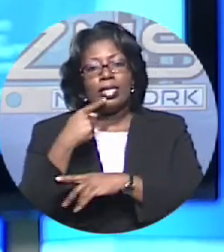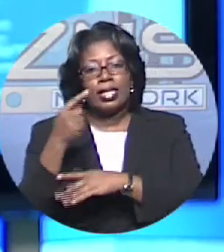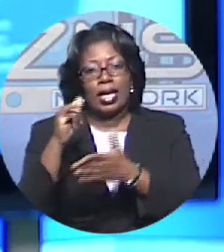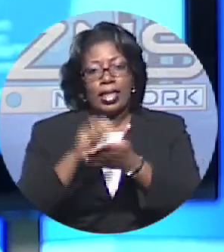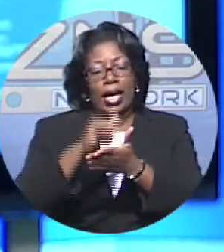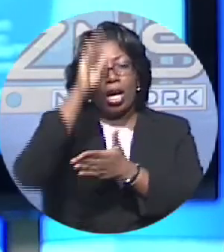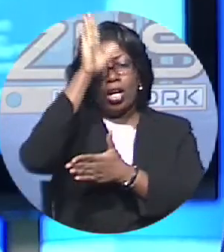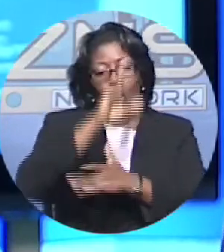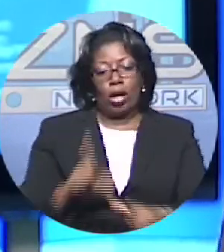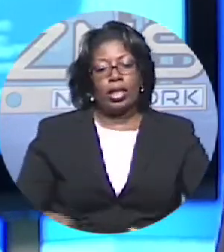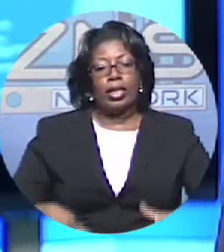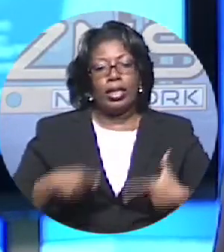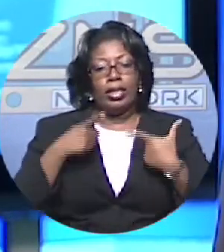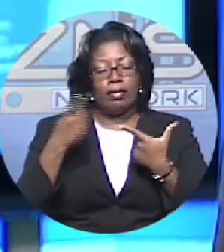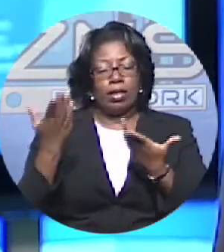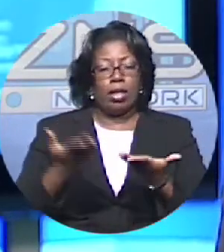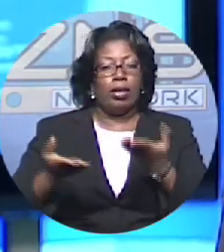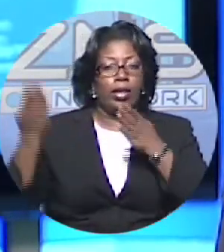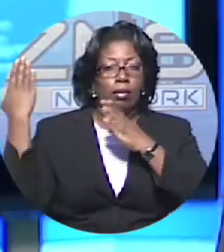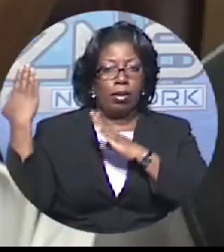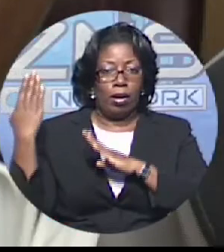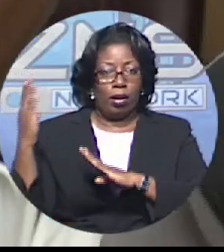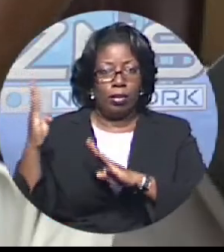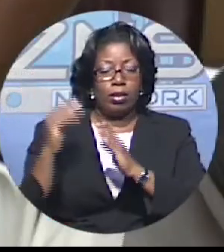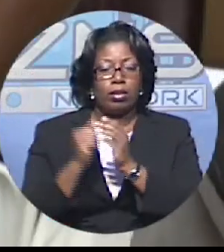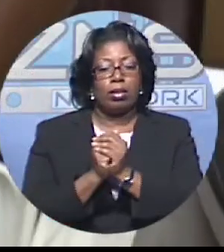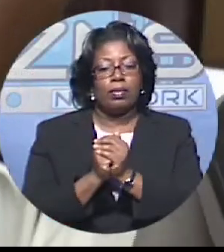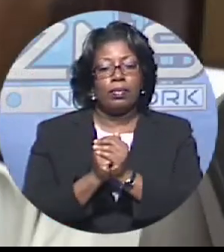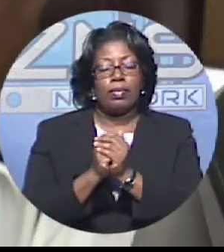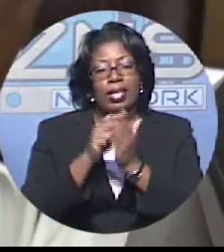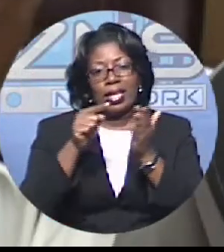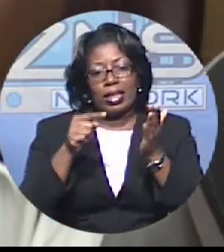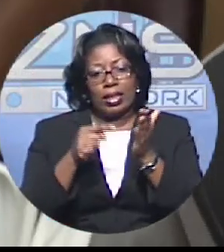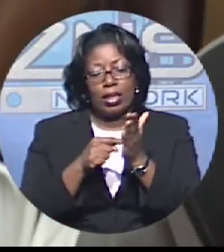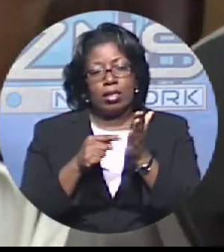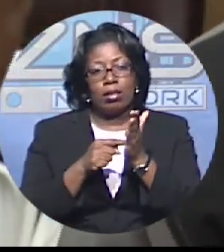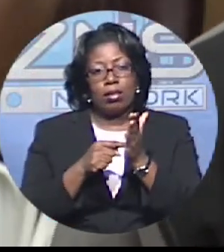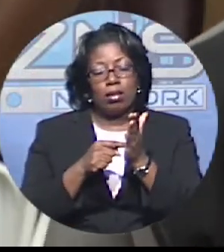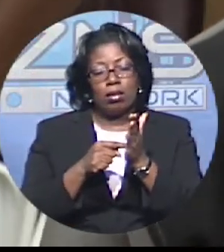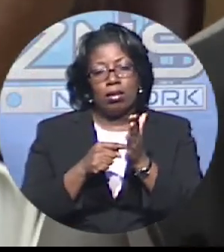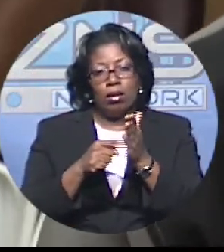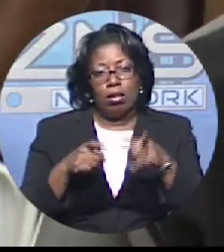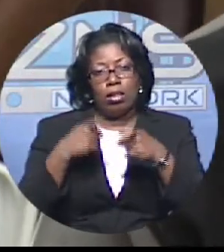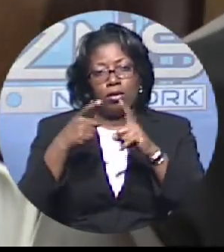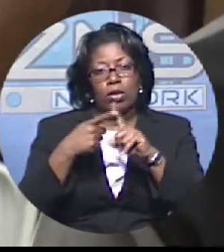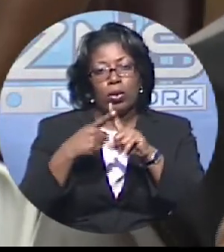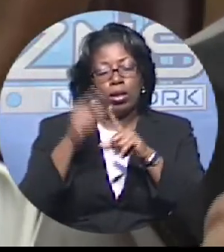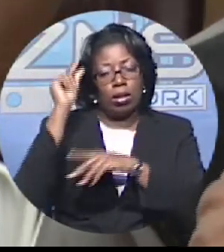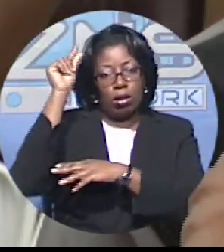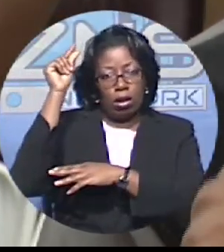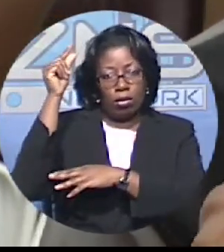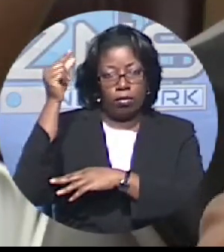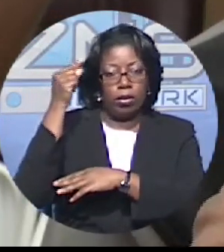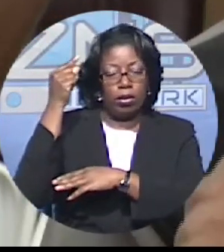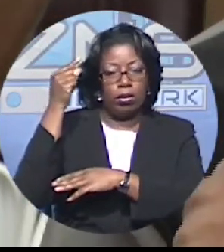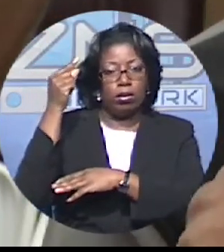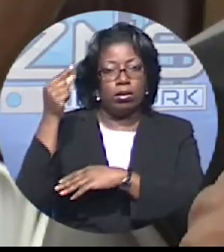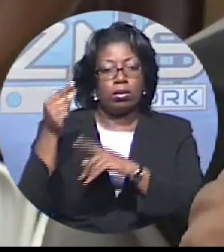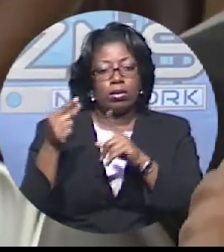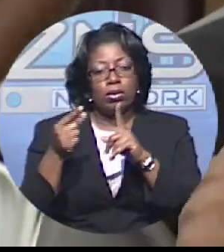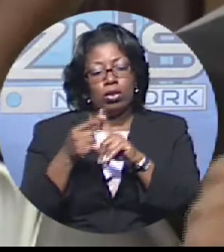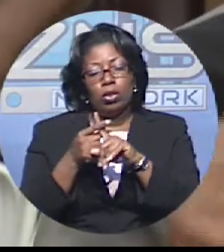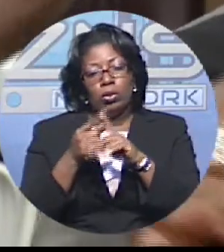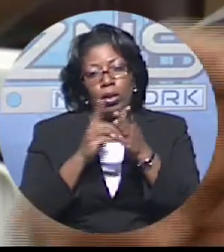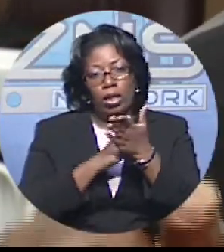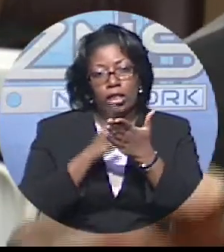God lives in the Bahamas. This is a mandate given to the government to proceed with